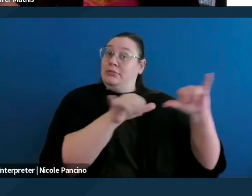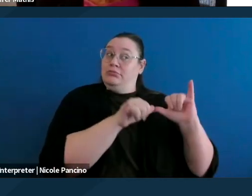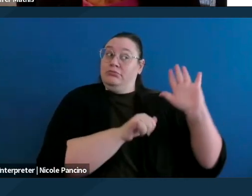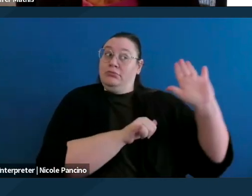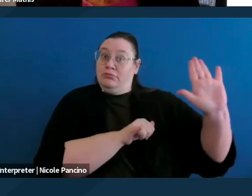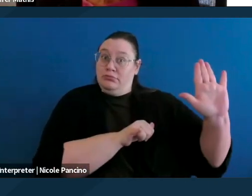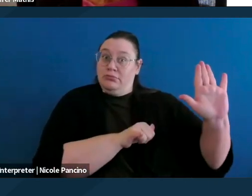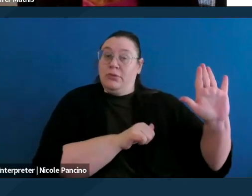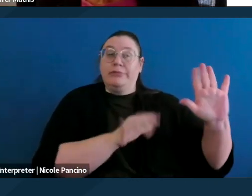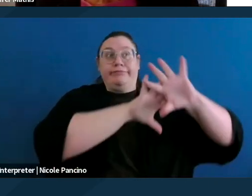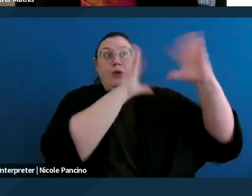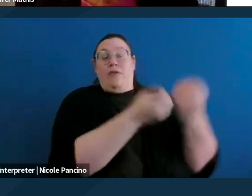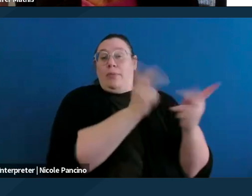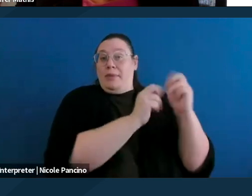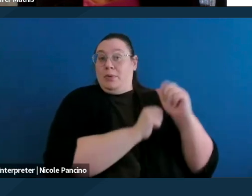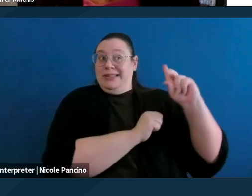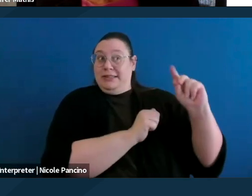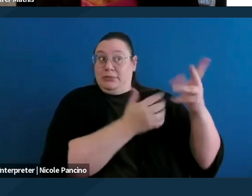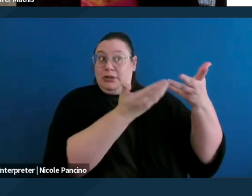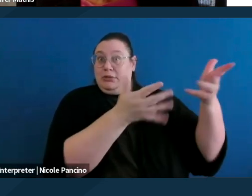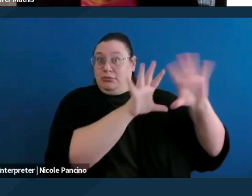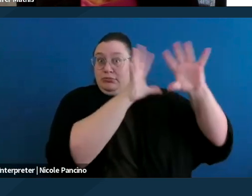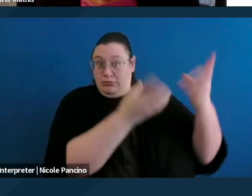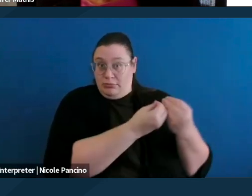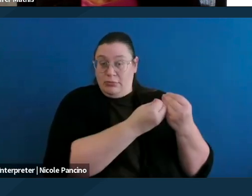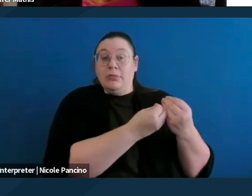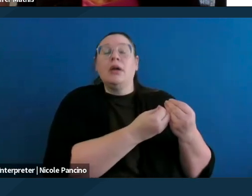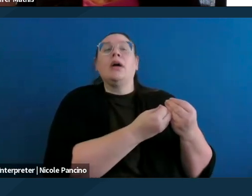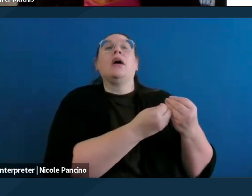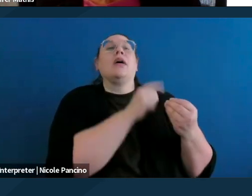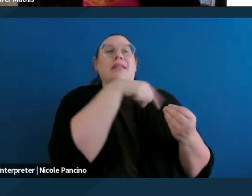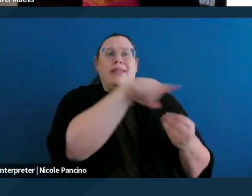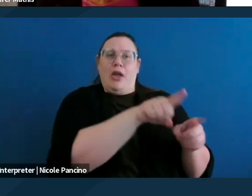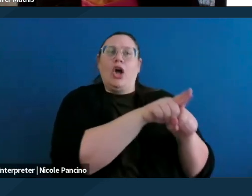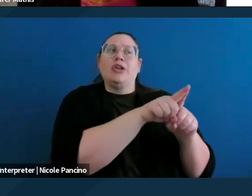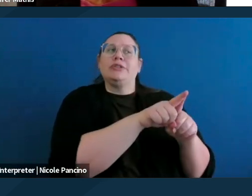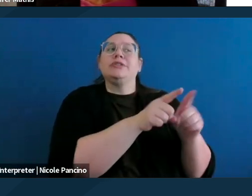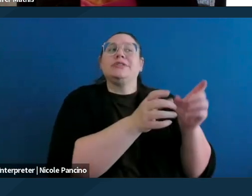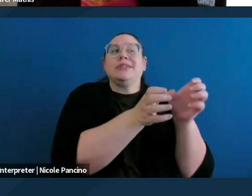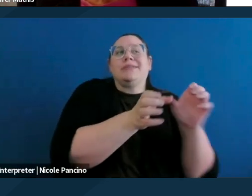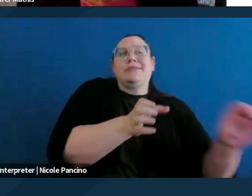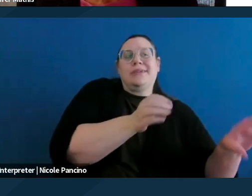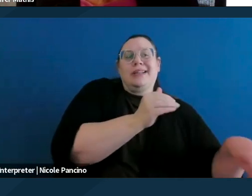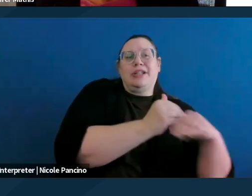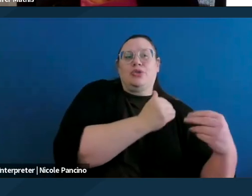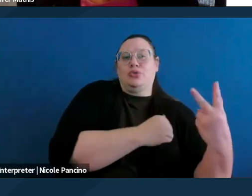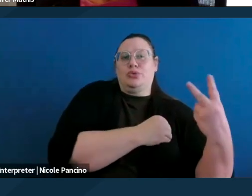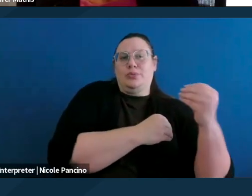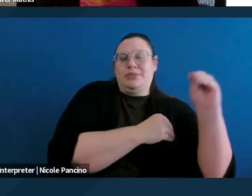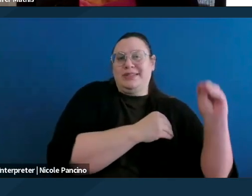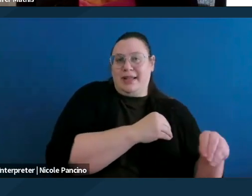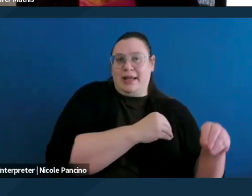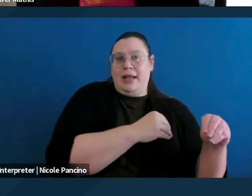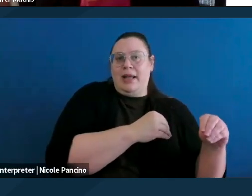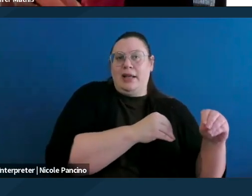the people with disabilities generally, EEOC set a separate 2% benchmark